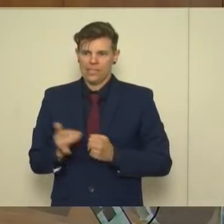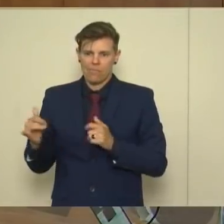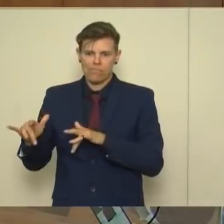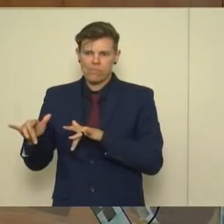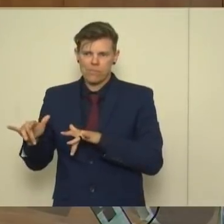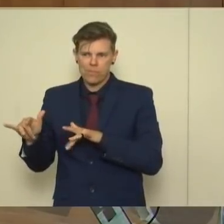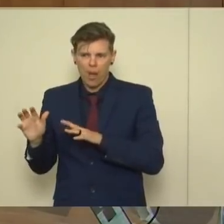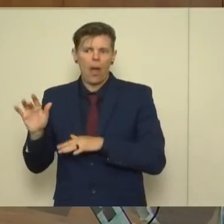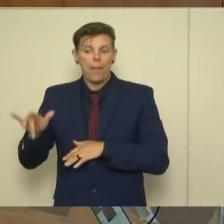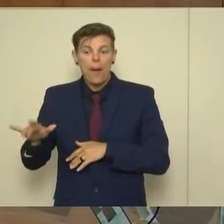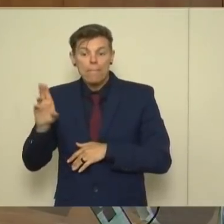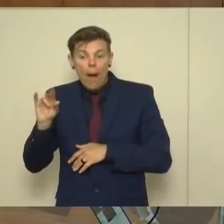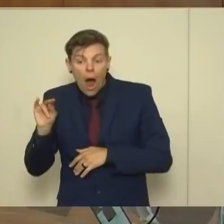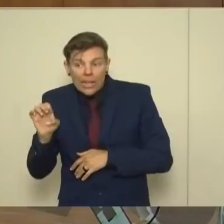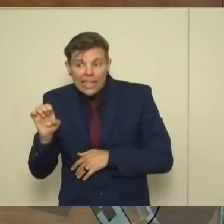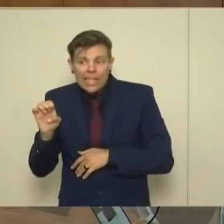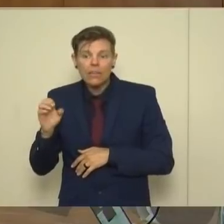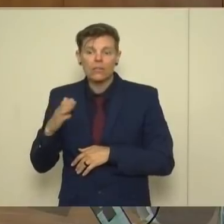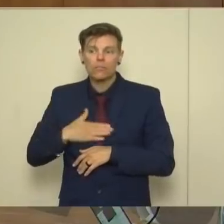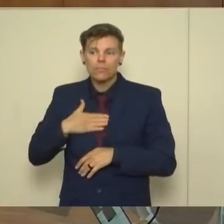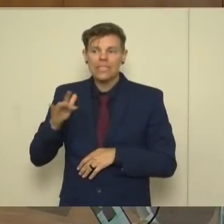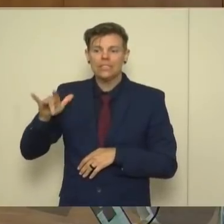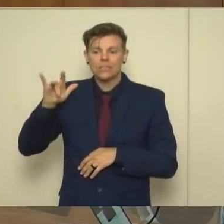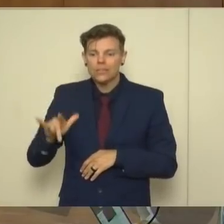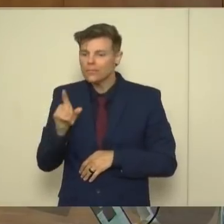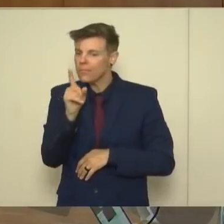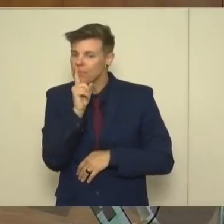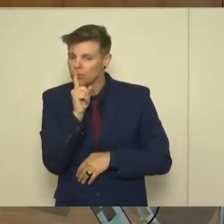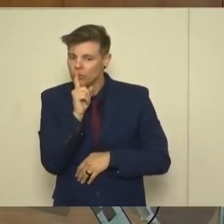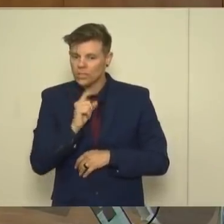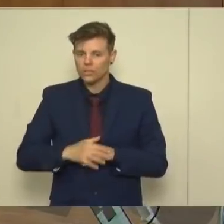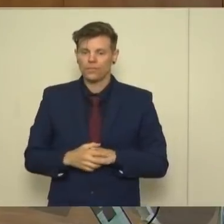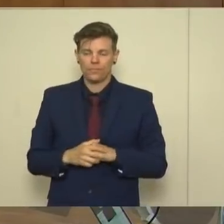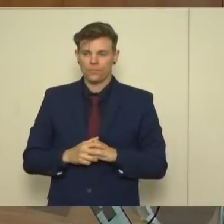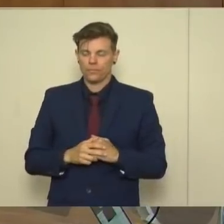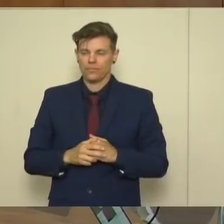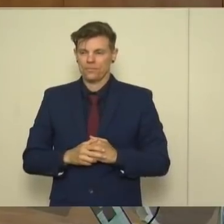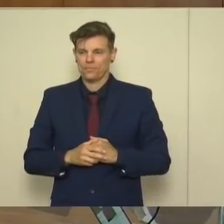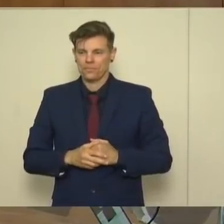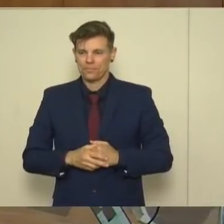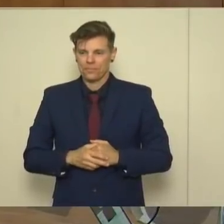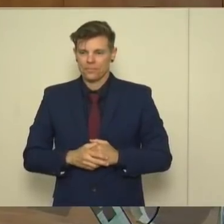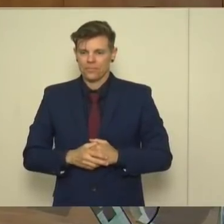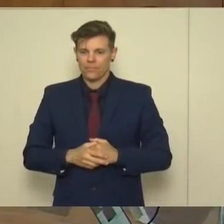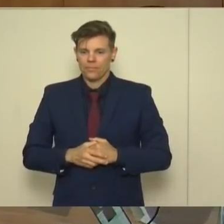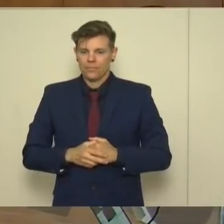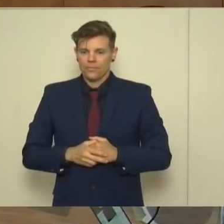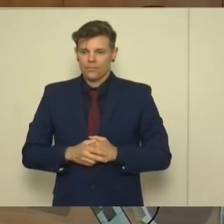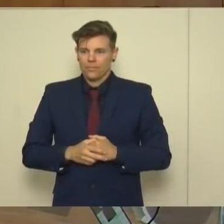Bonnie, if you could turn the audio down in the background. Thanks so much. I just did.